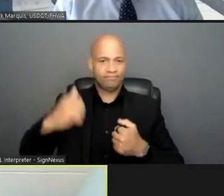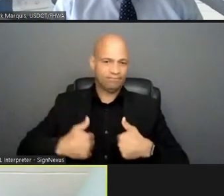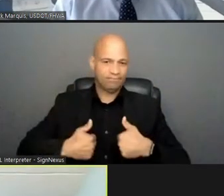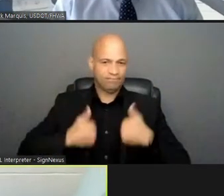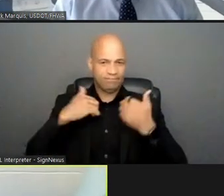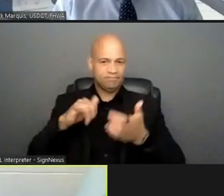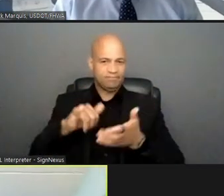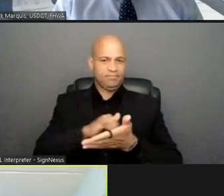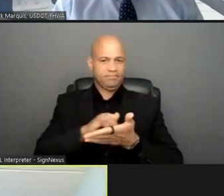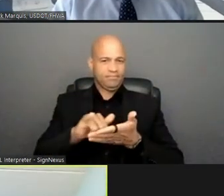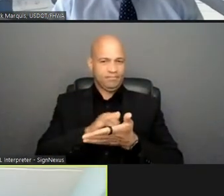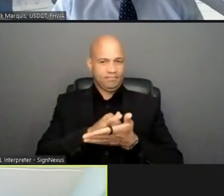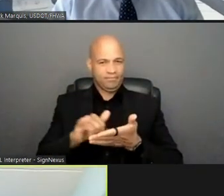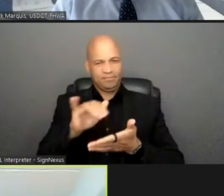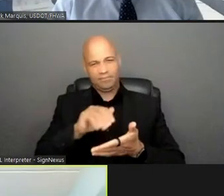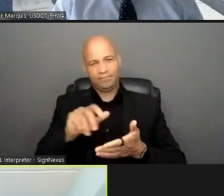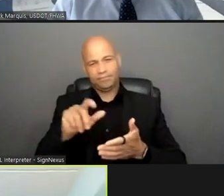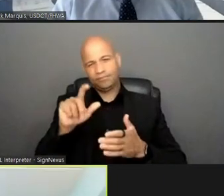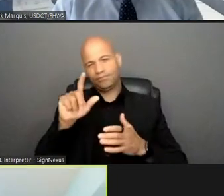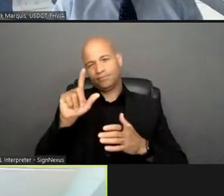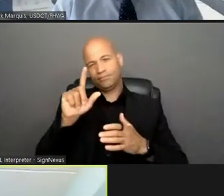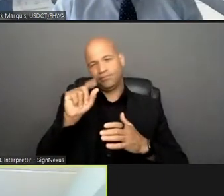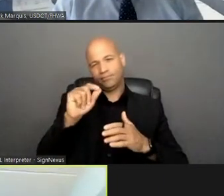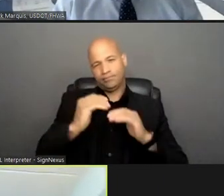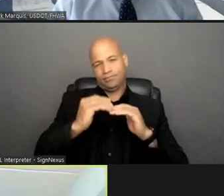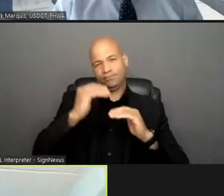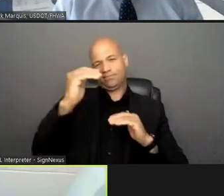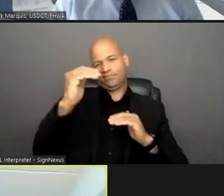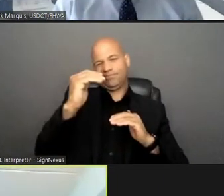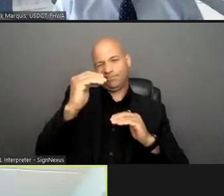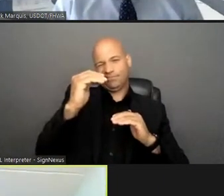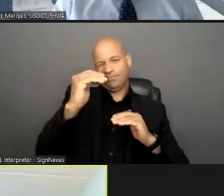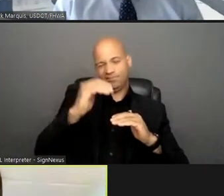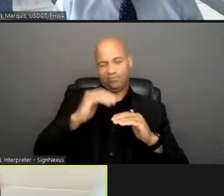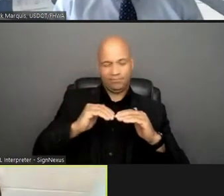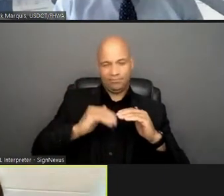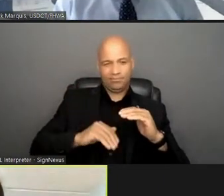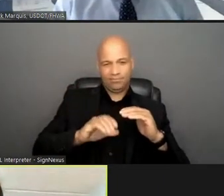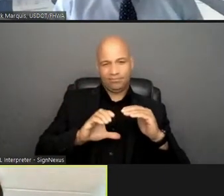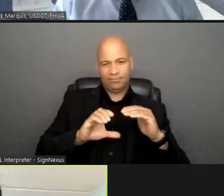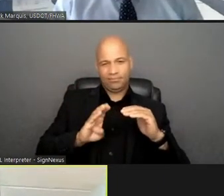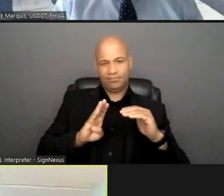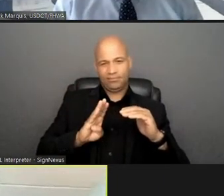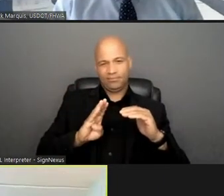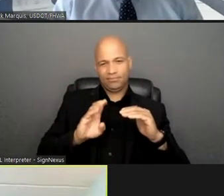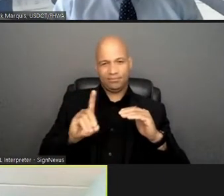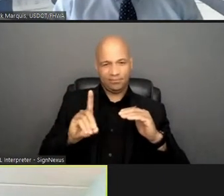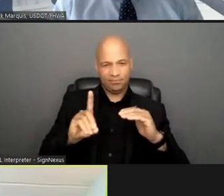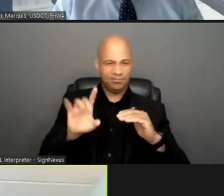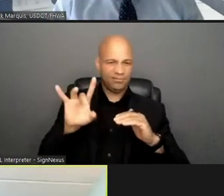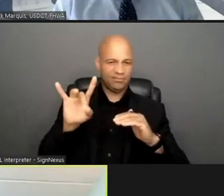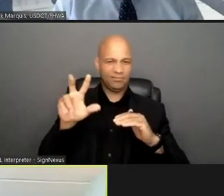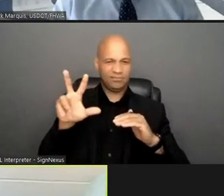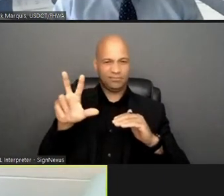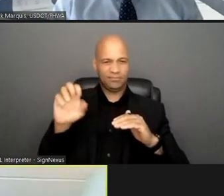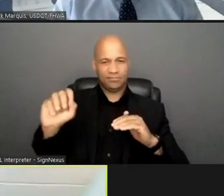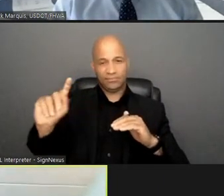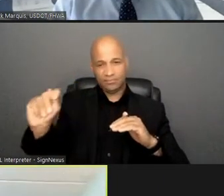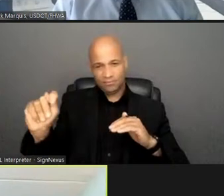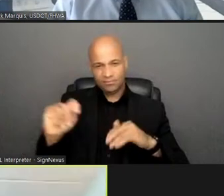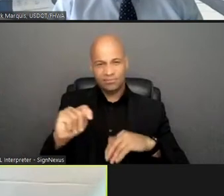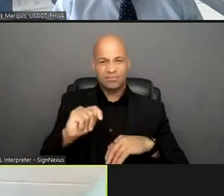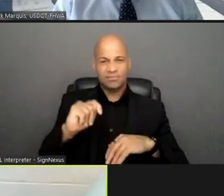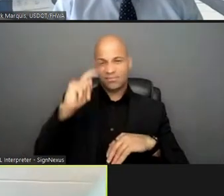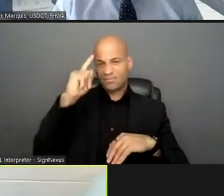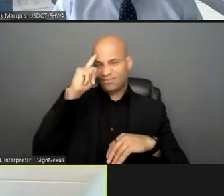Manhattan I live about 20 blocks outside of the congestion pricing area on 83rd Street I think this